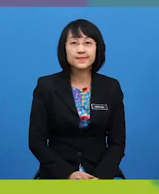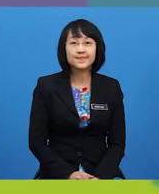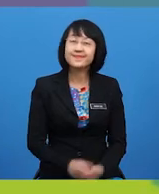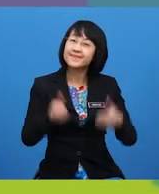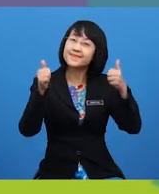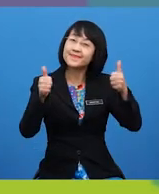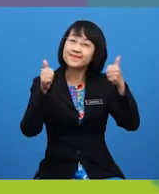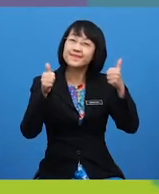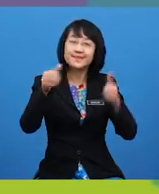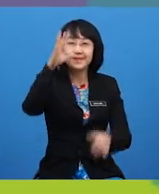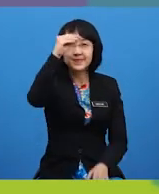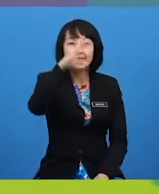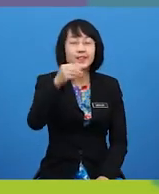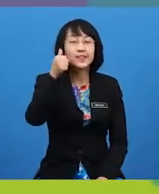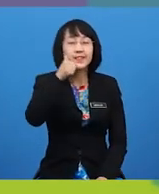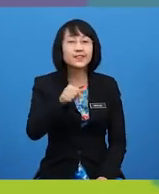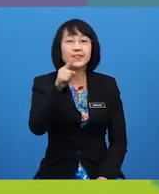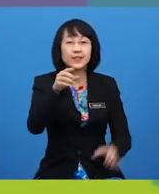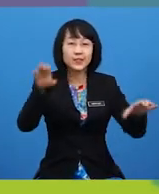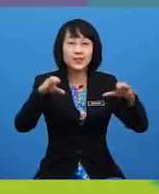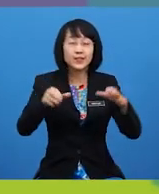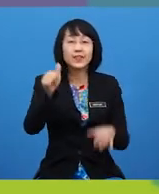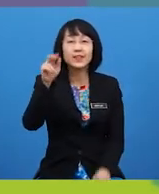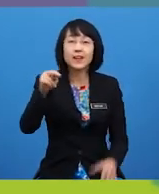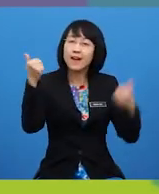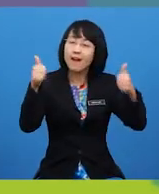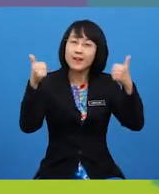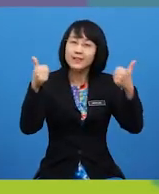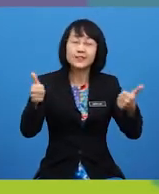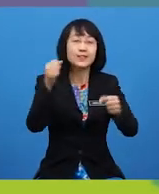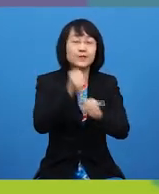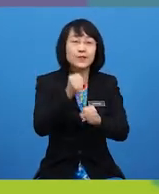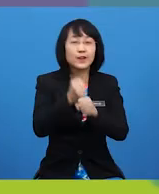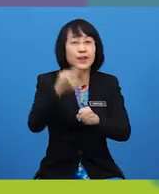Well done, boys and girls. You did an awesome job for completing the task.